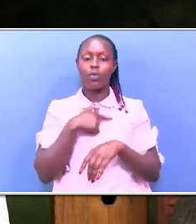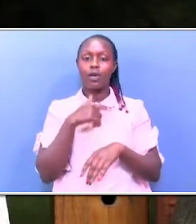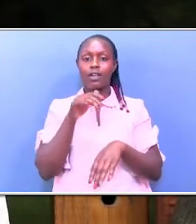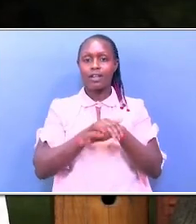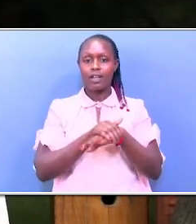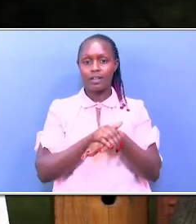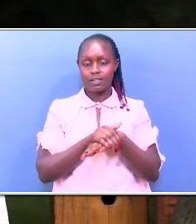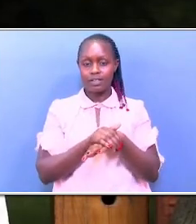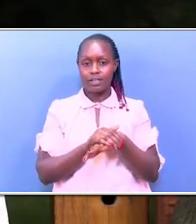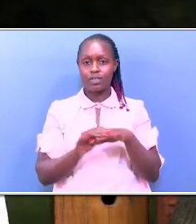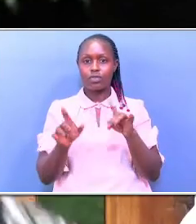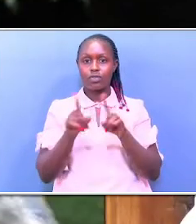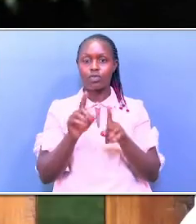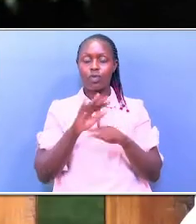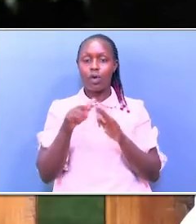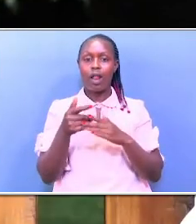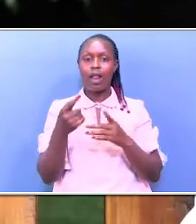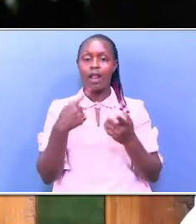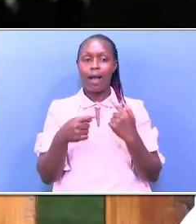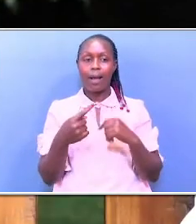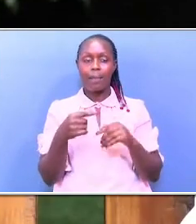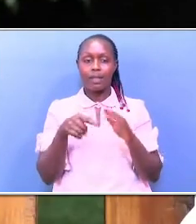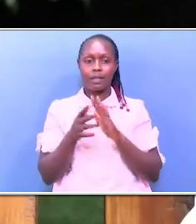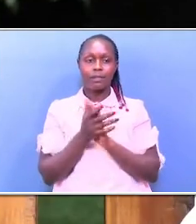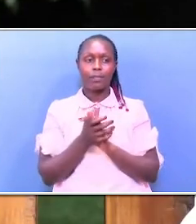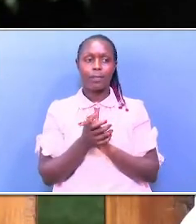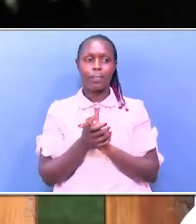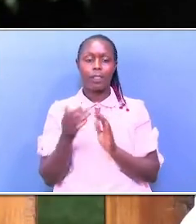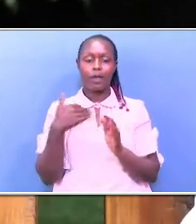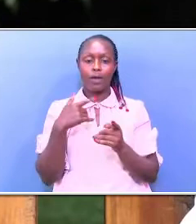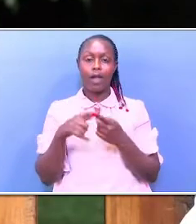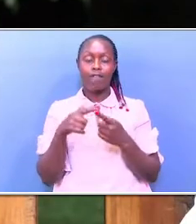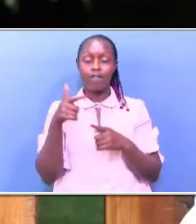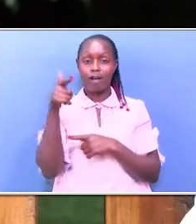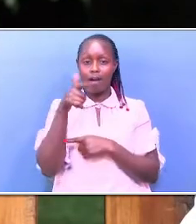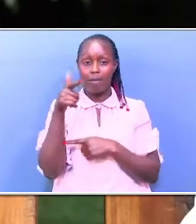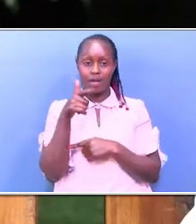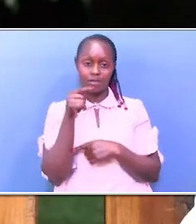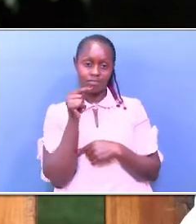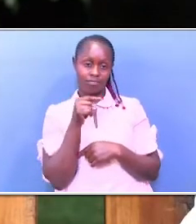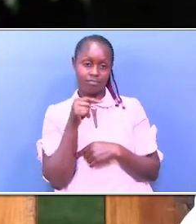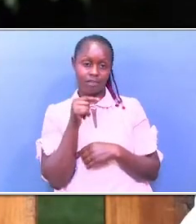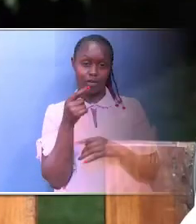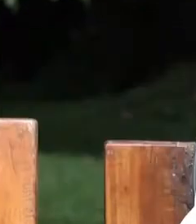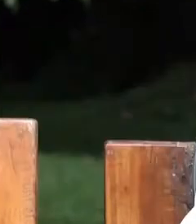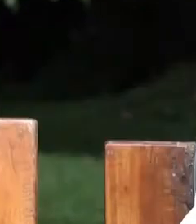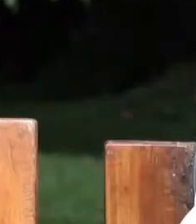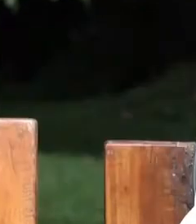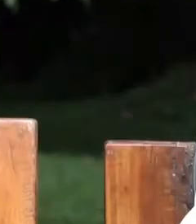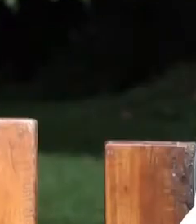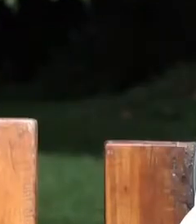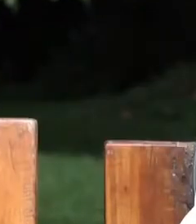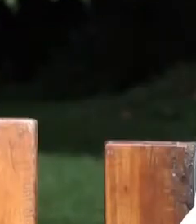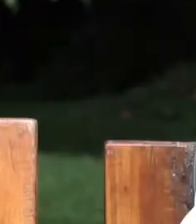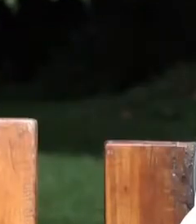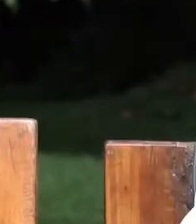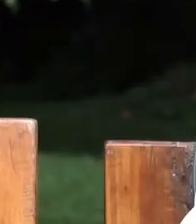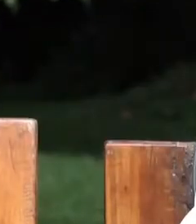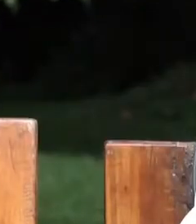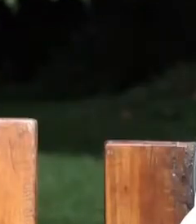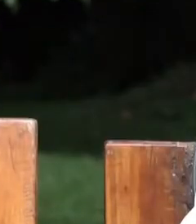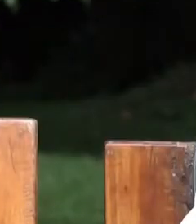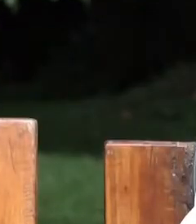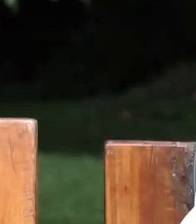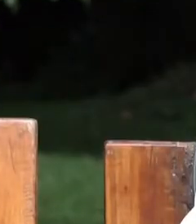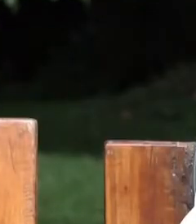bonga themselves coming in. We have a camera from a certain place, and we have